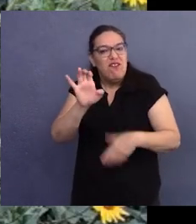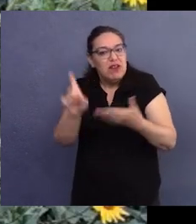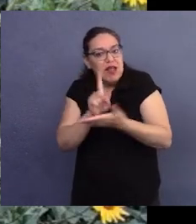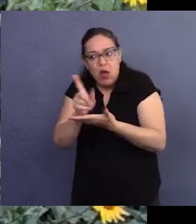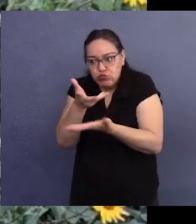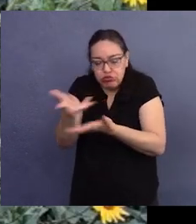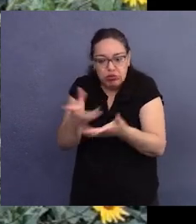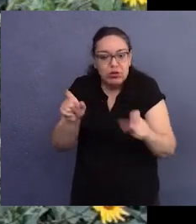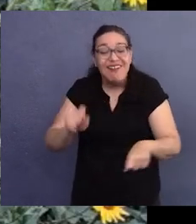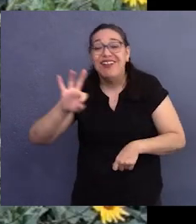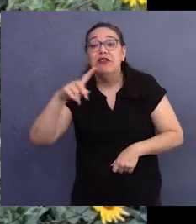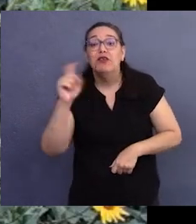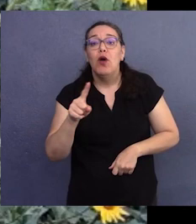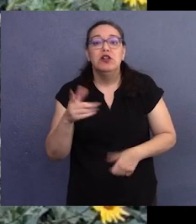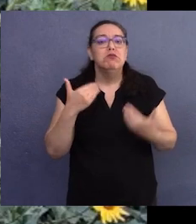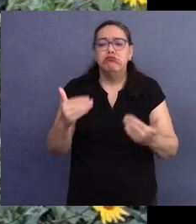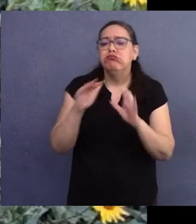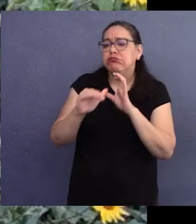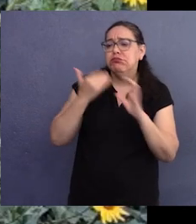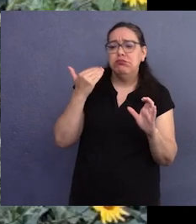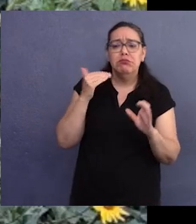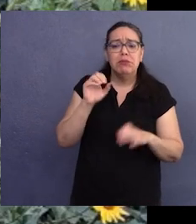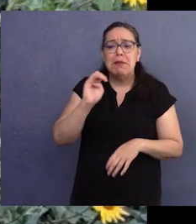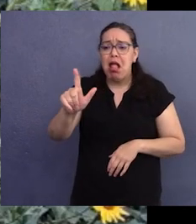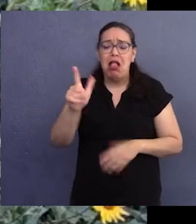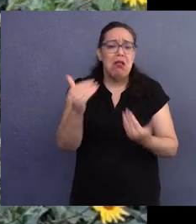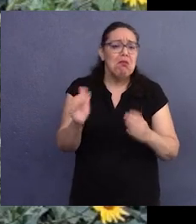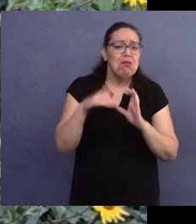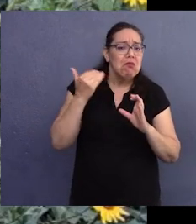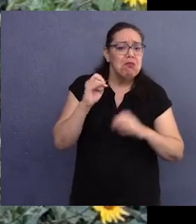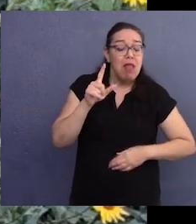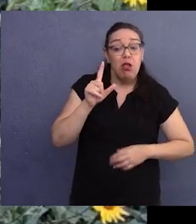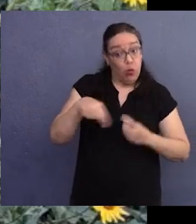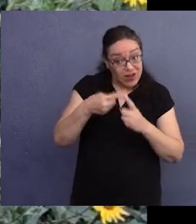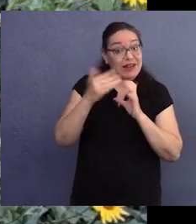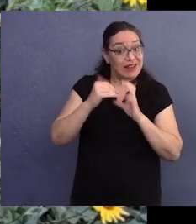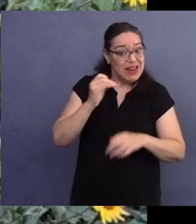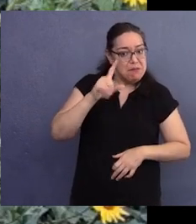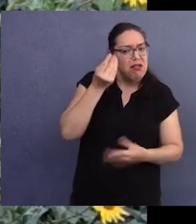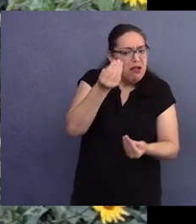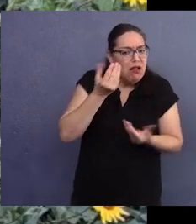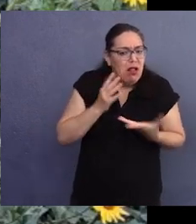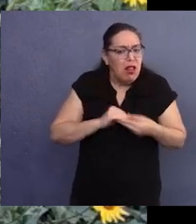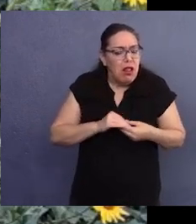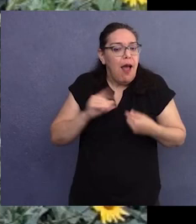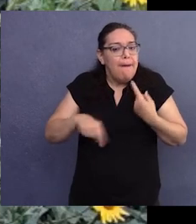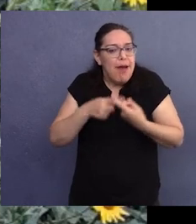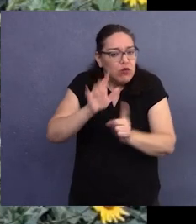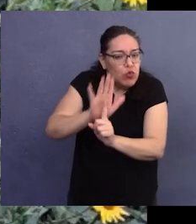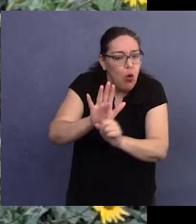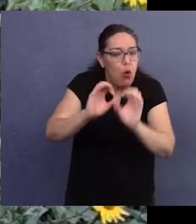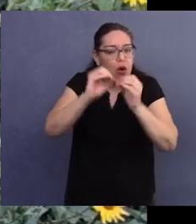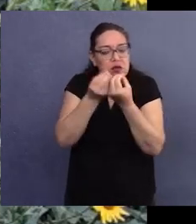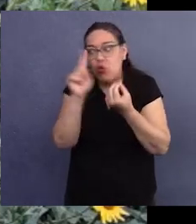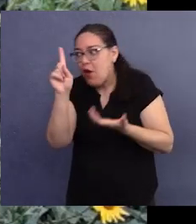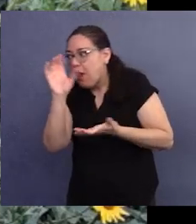And if you do have any questions, don't hesitate to shoot me an email. And when you shoot me an email, tell me a little bit more about your organization or where I can find it, so I can